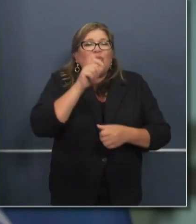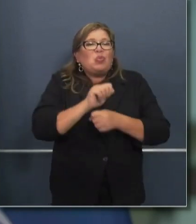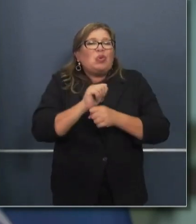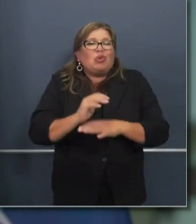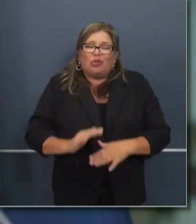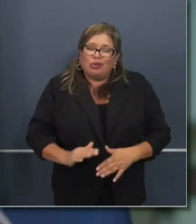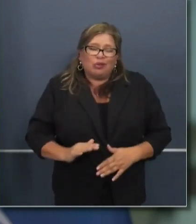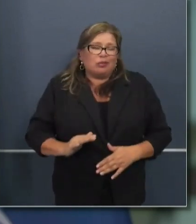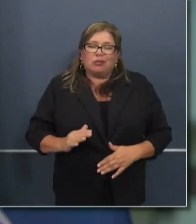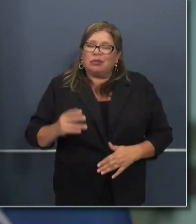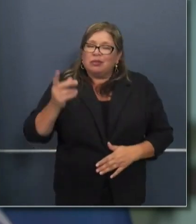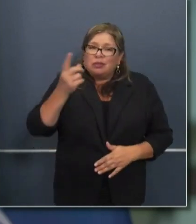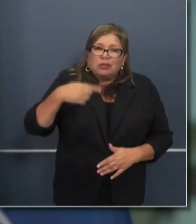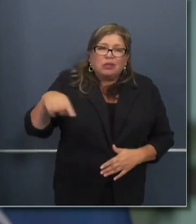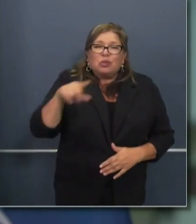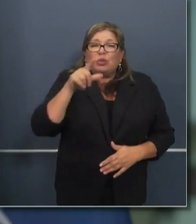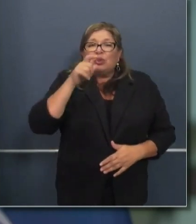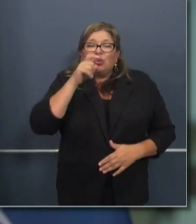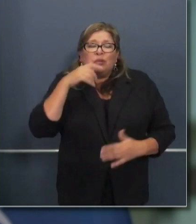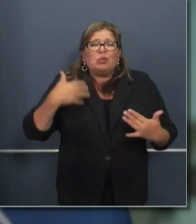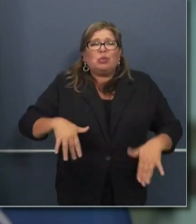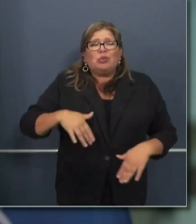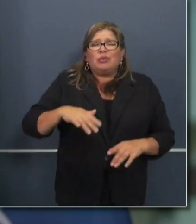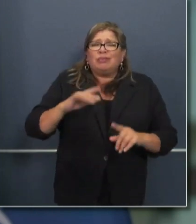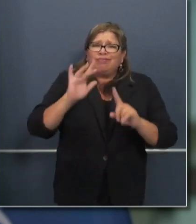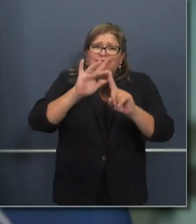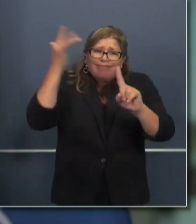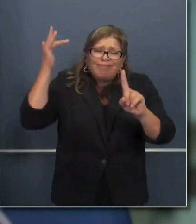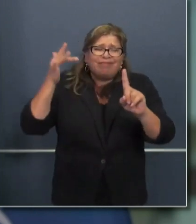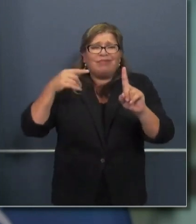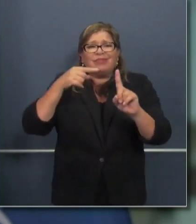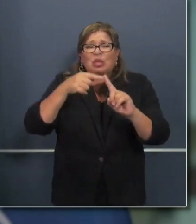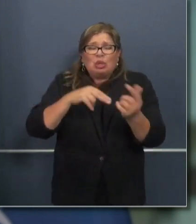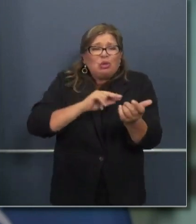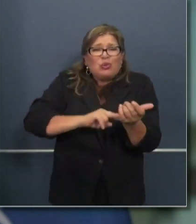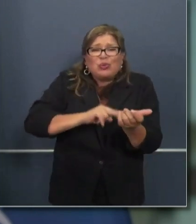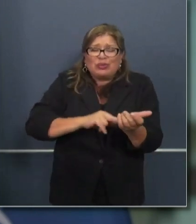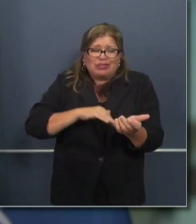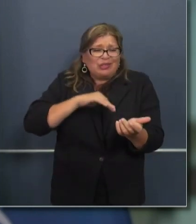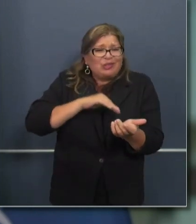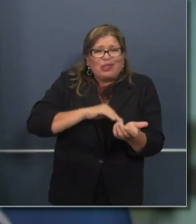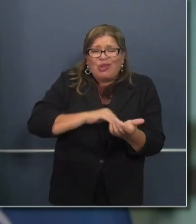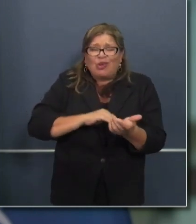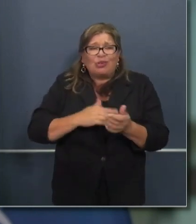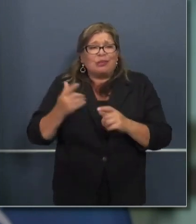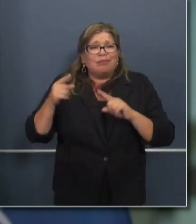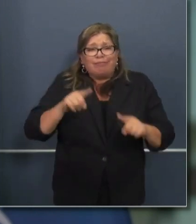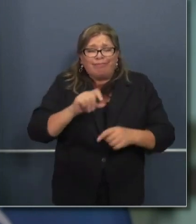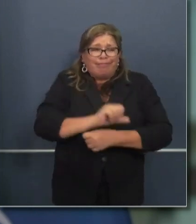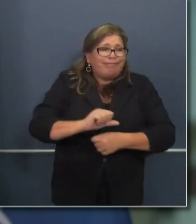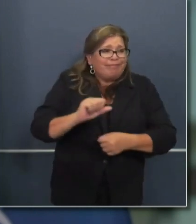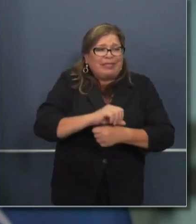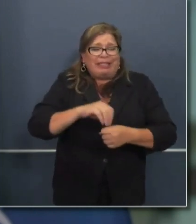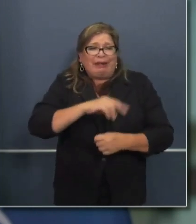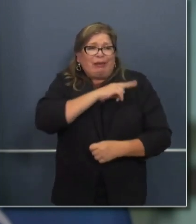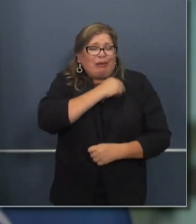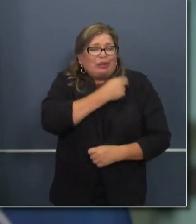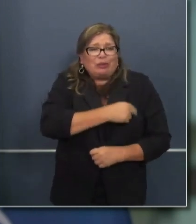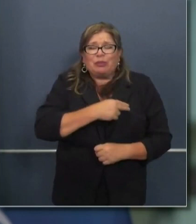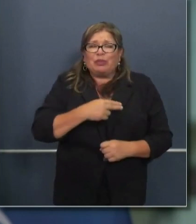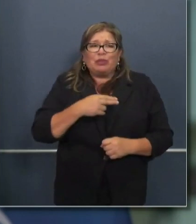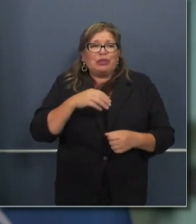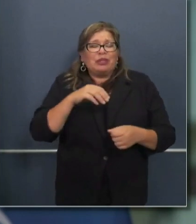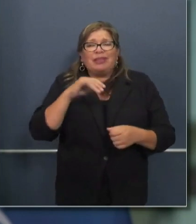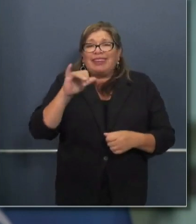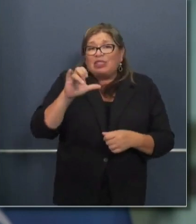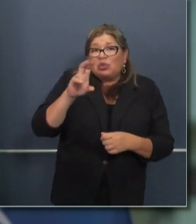the heroes of this pandemic, our nurses, our doctors, the people that continue to be on the front line in the ICU, in the hospitals settings, and